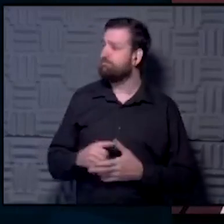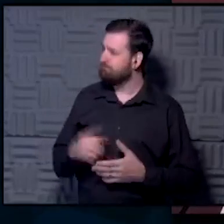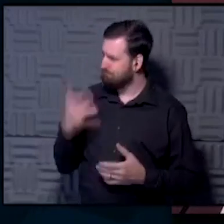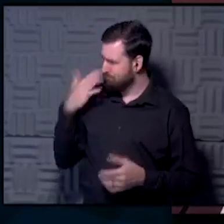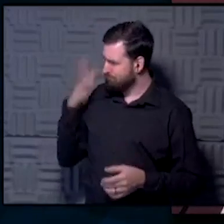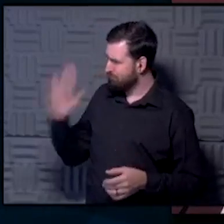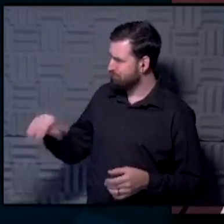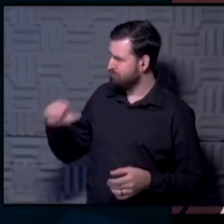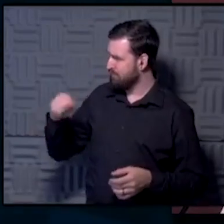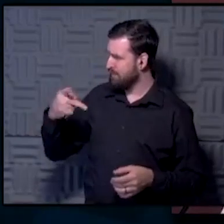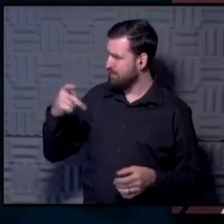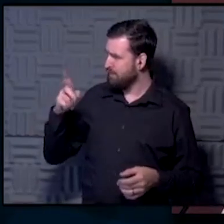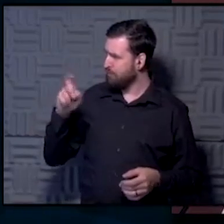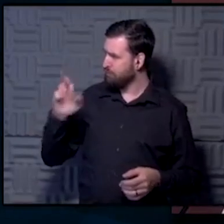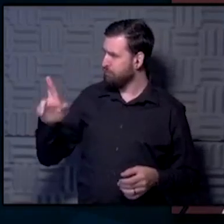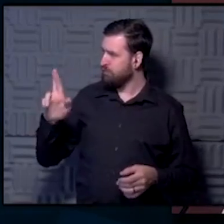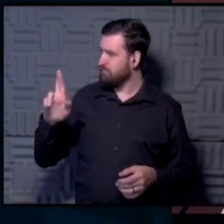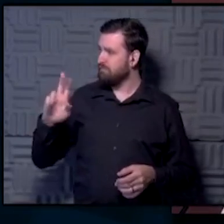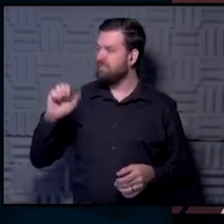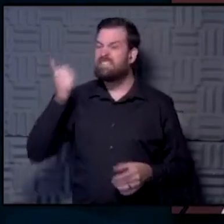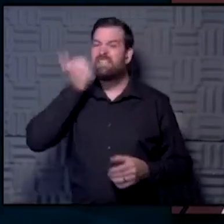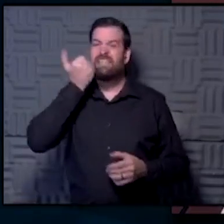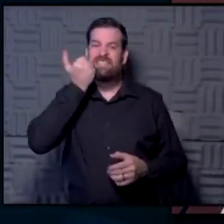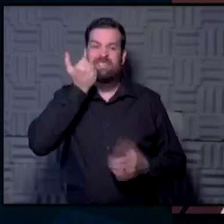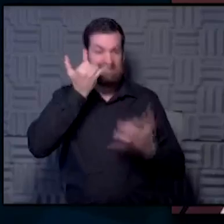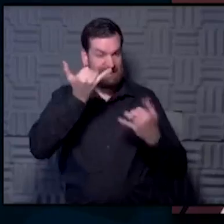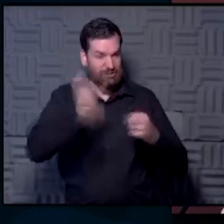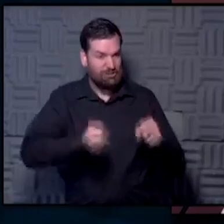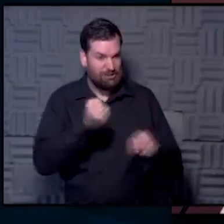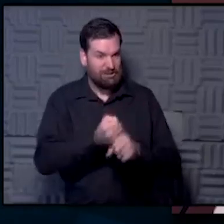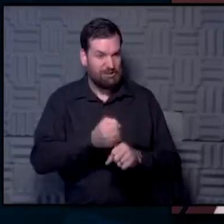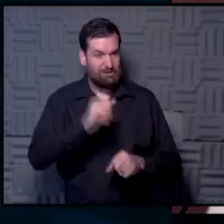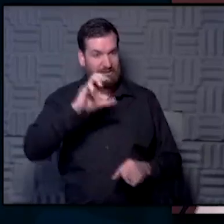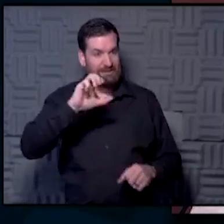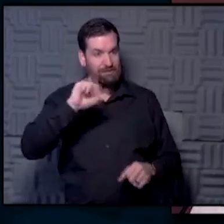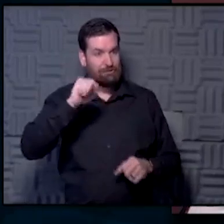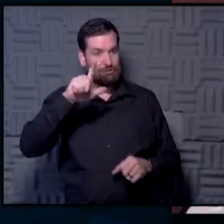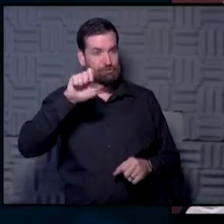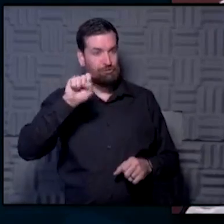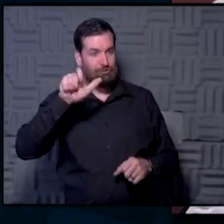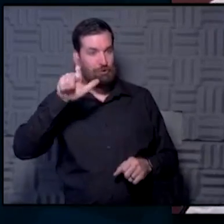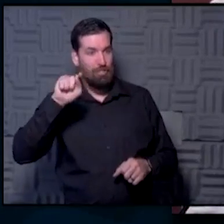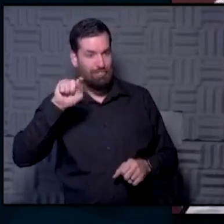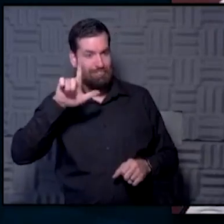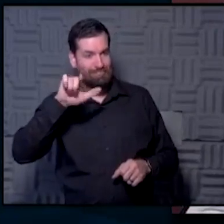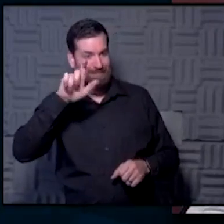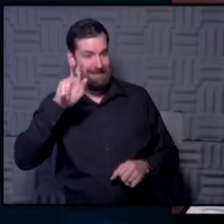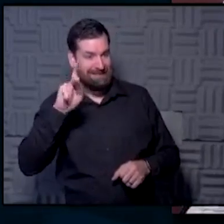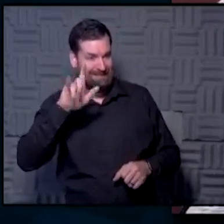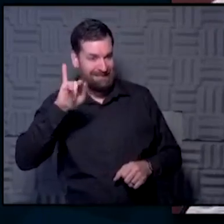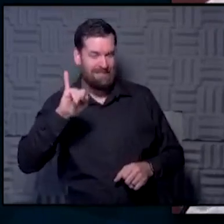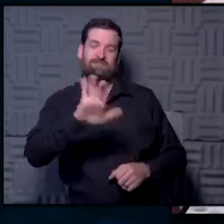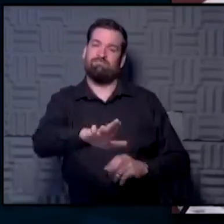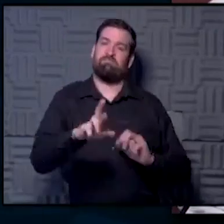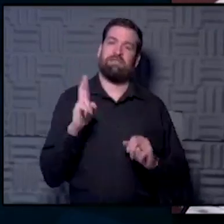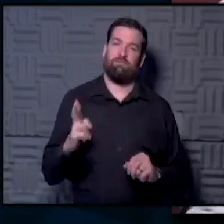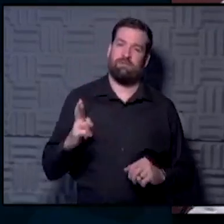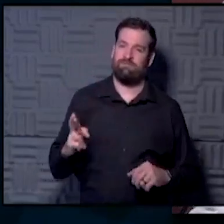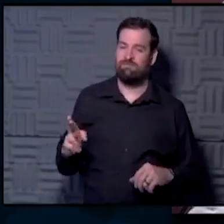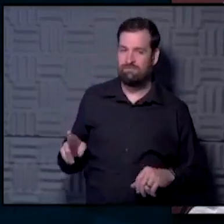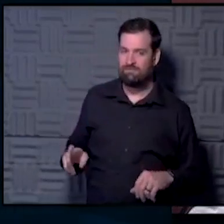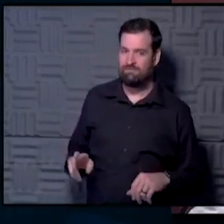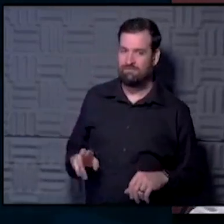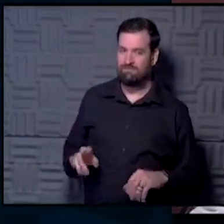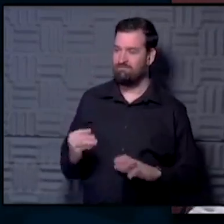Spencer, I bet the dentists in Salt Lake City are like your best friends. They love me. Yeah, Getting mostly